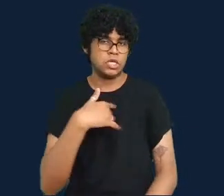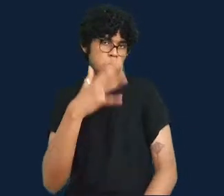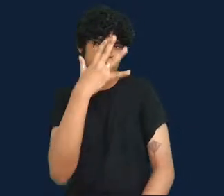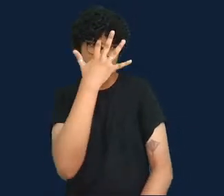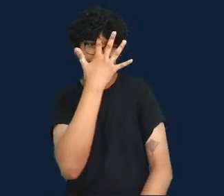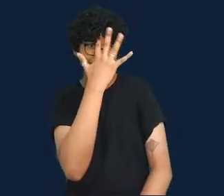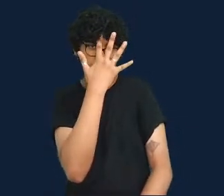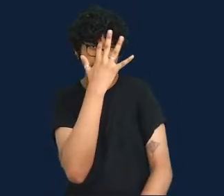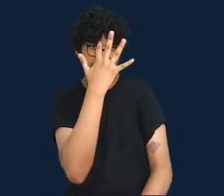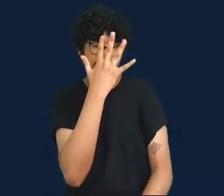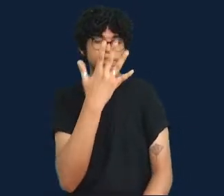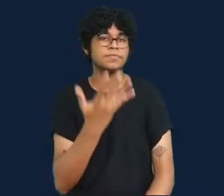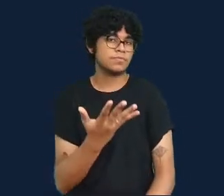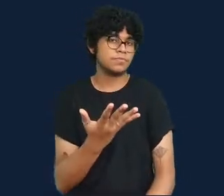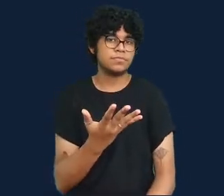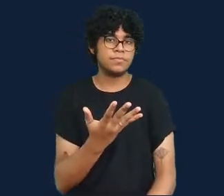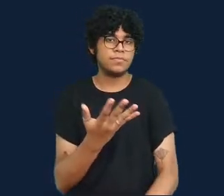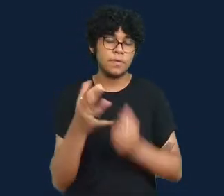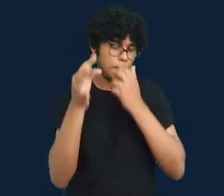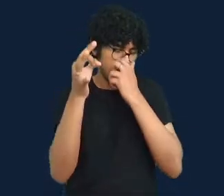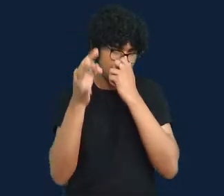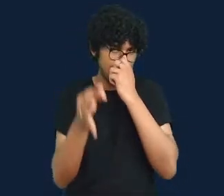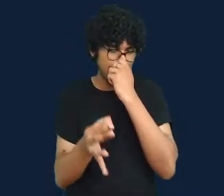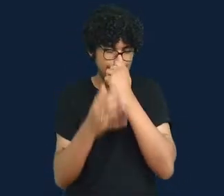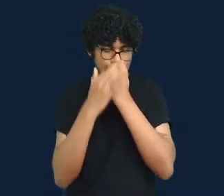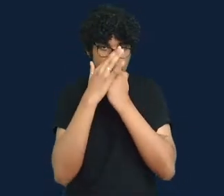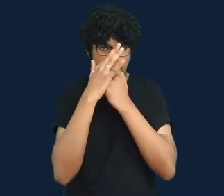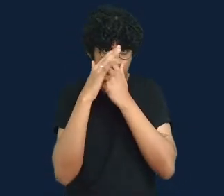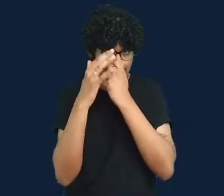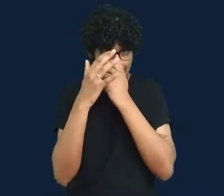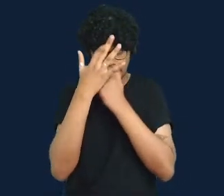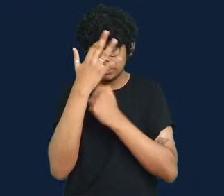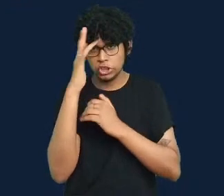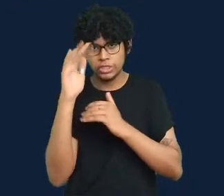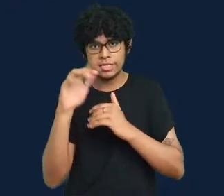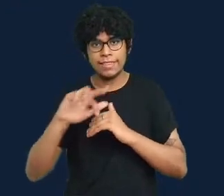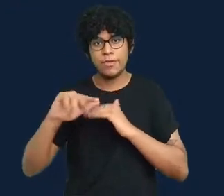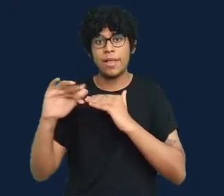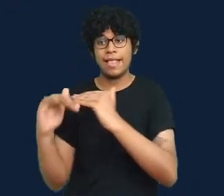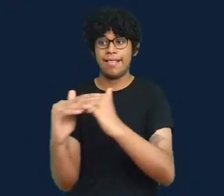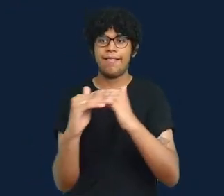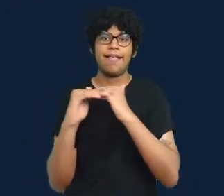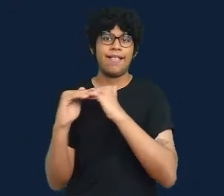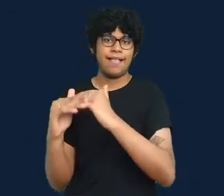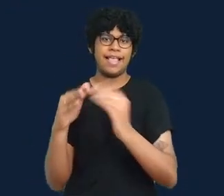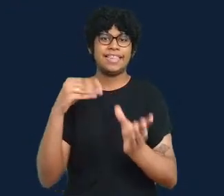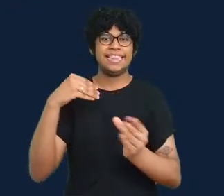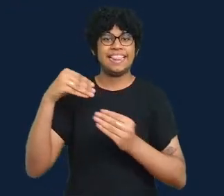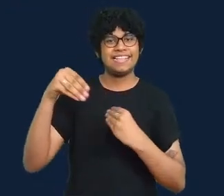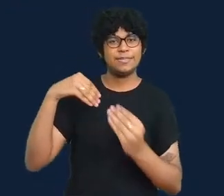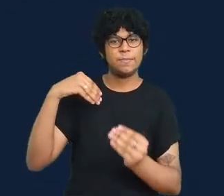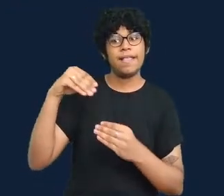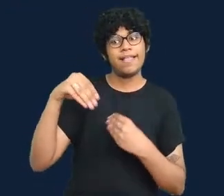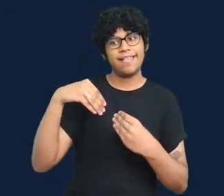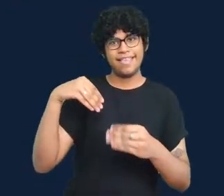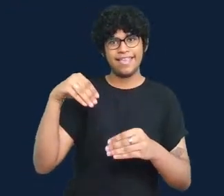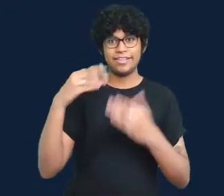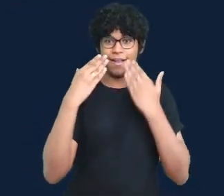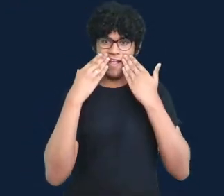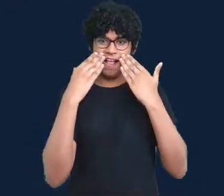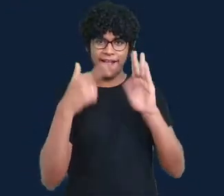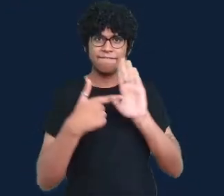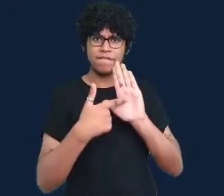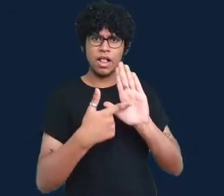in India, it is not the norm to be transparent about your biases. We generally say that, for example, in